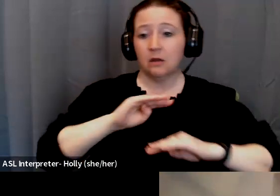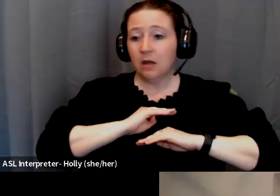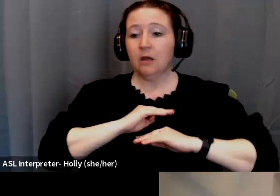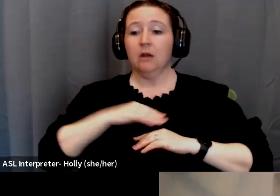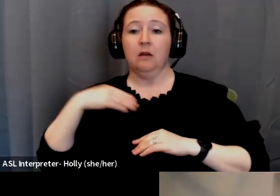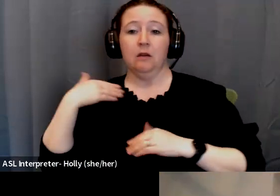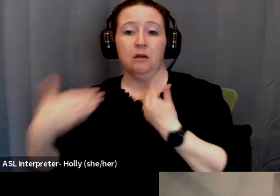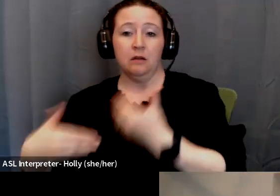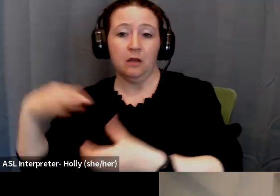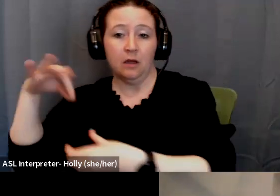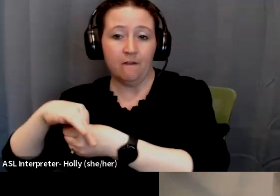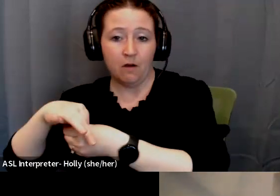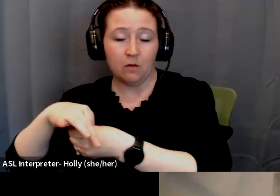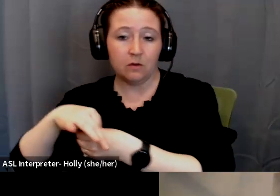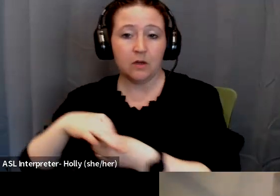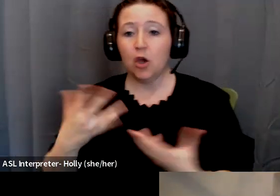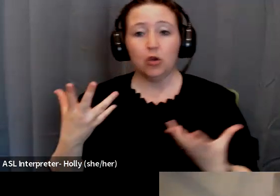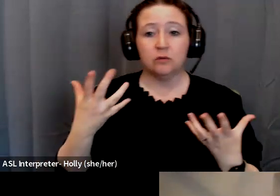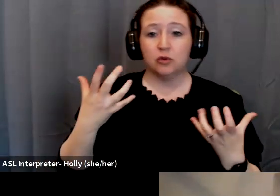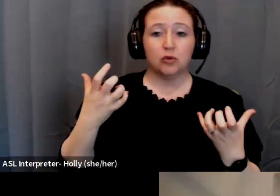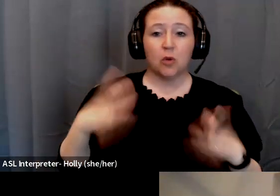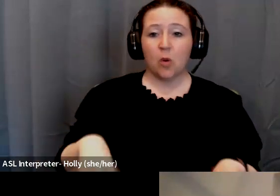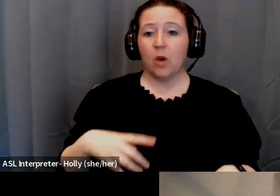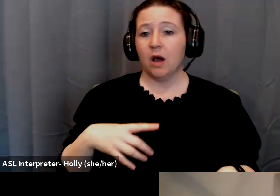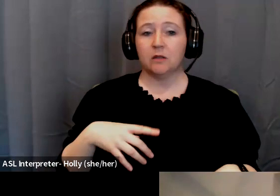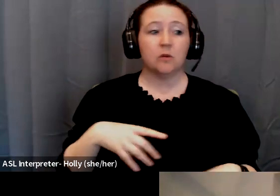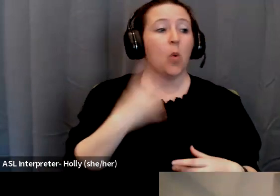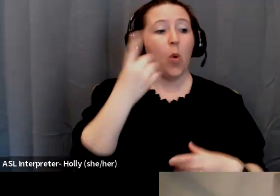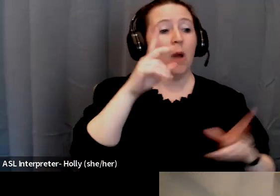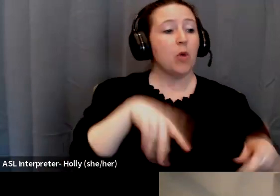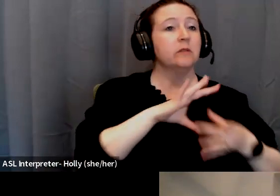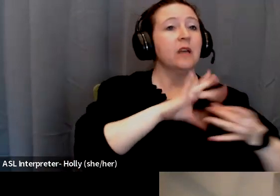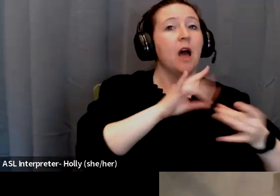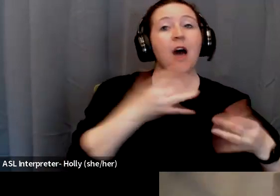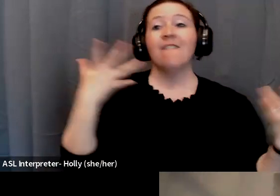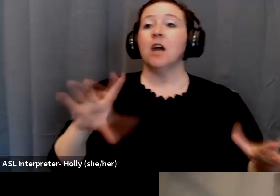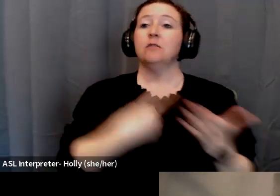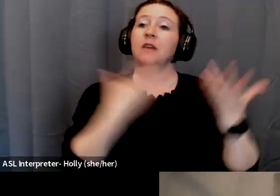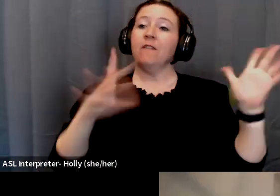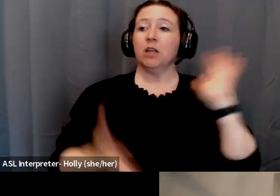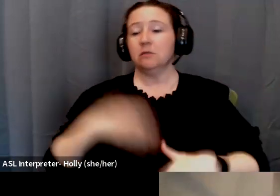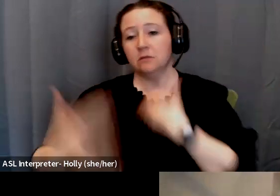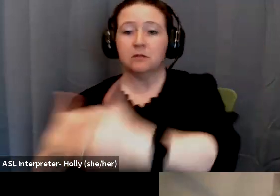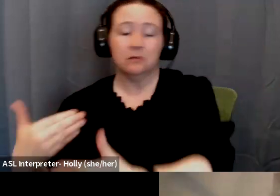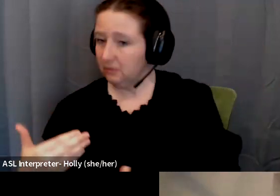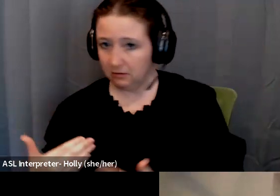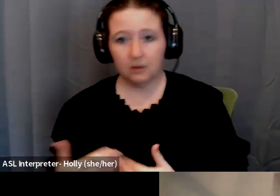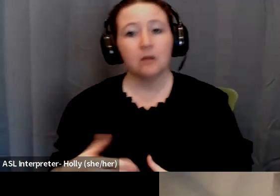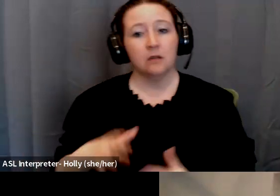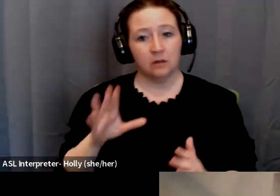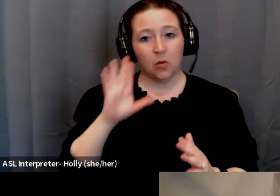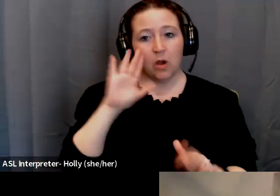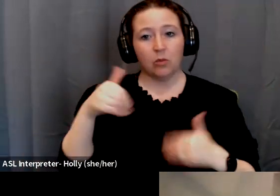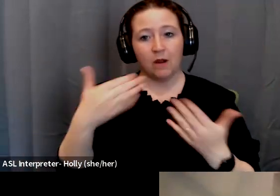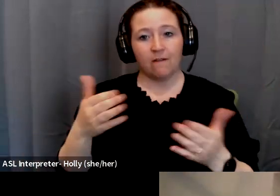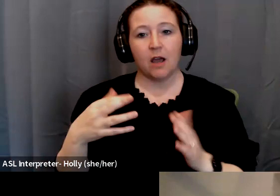at the assembly wants to bring to the table. So, but you will see in the rules when we actually give you the chart, which will be at the